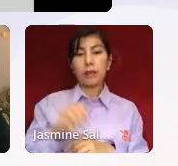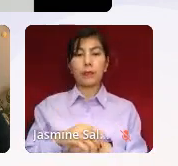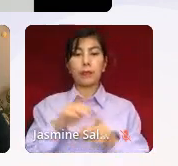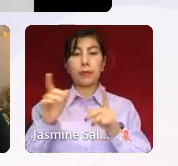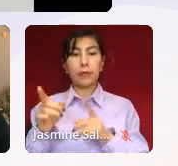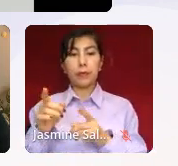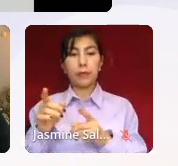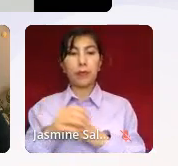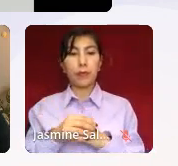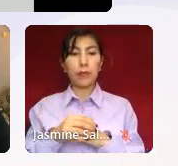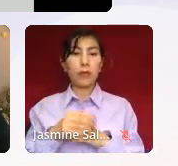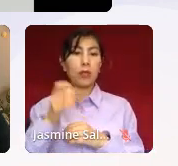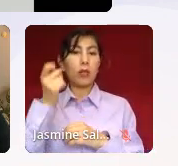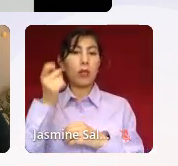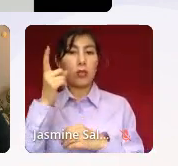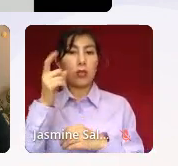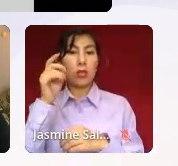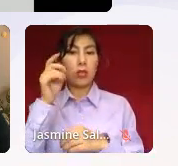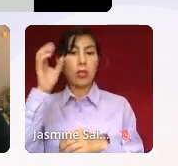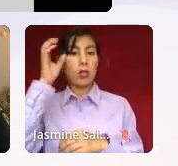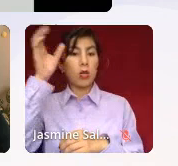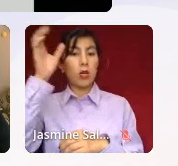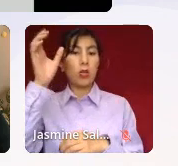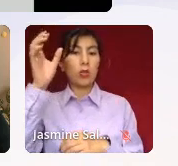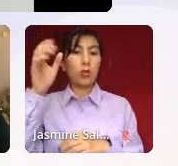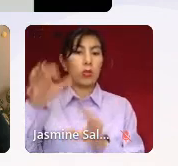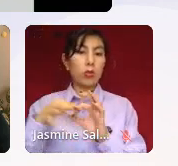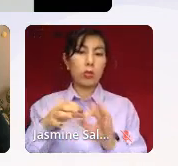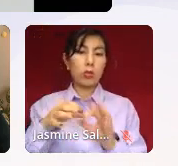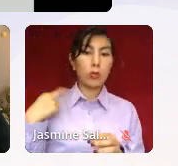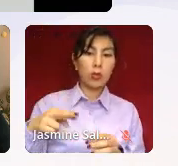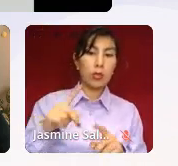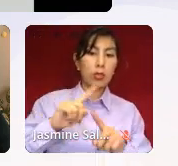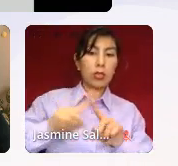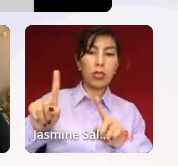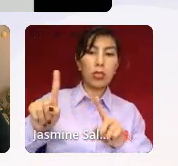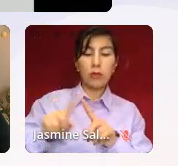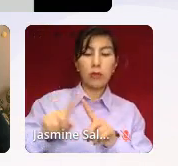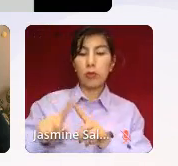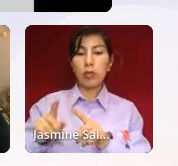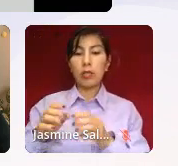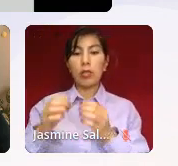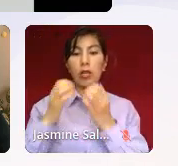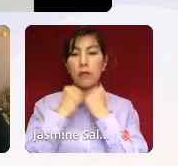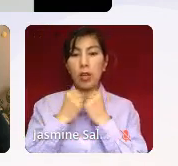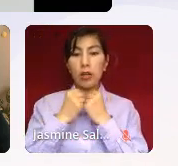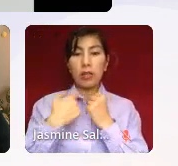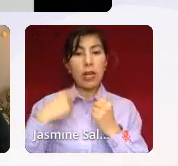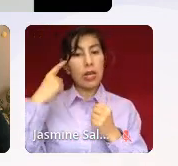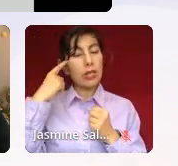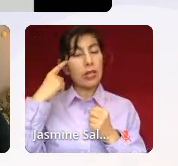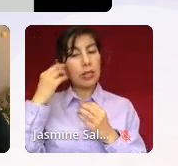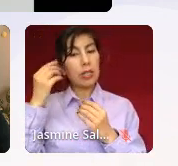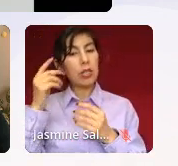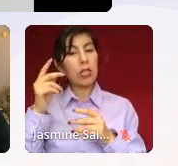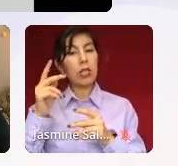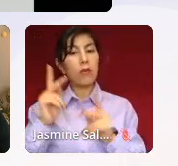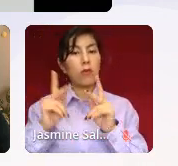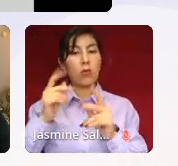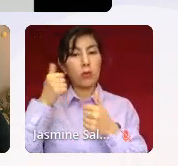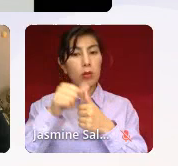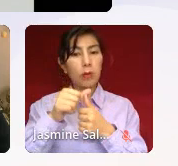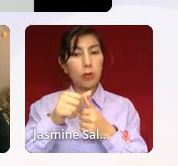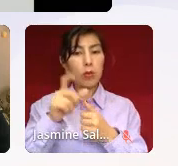rural spaces is key, about religion and different values and things like that. I think folks are going to remember Angie saying we